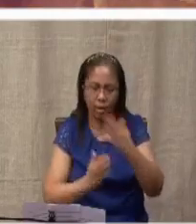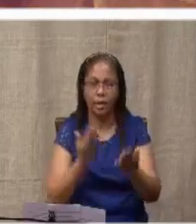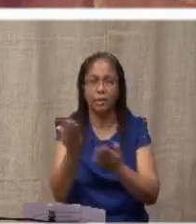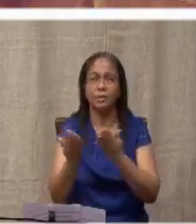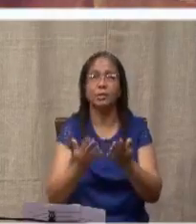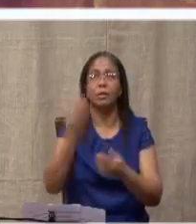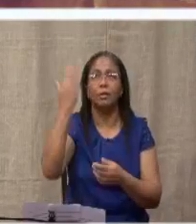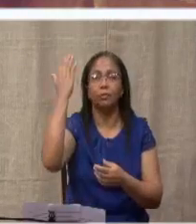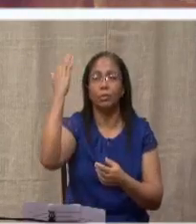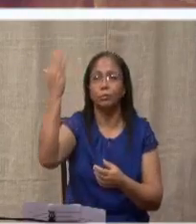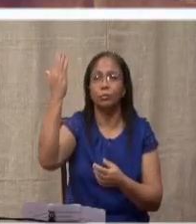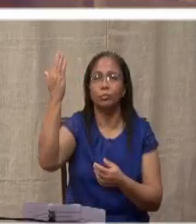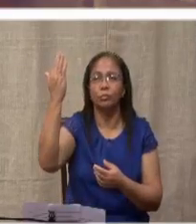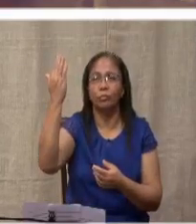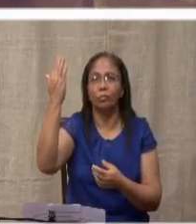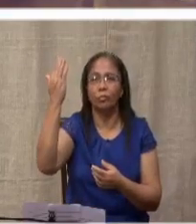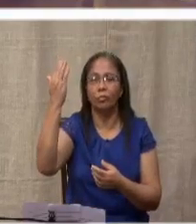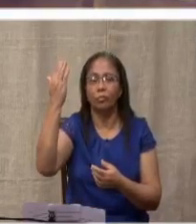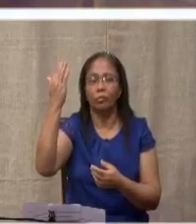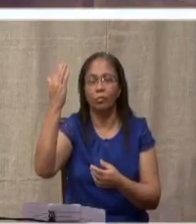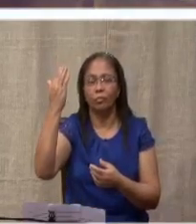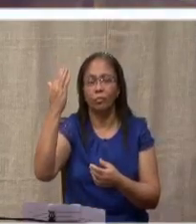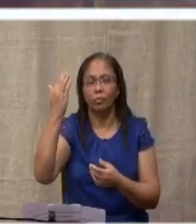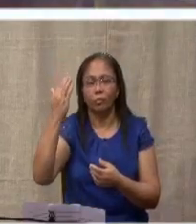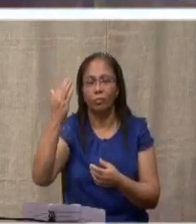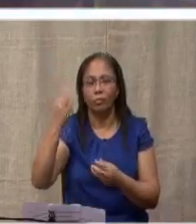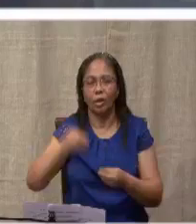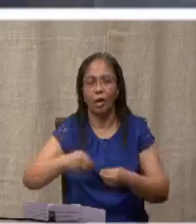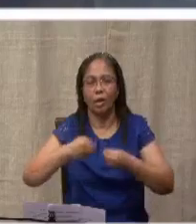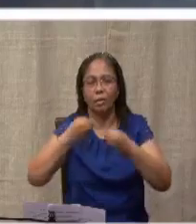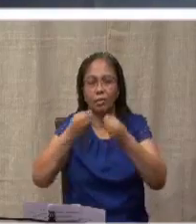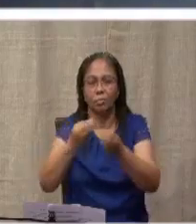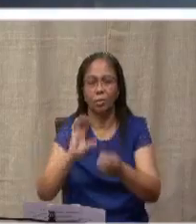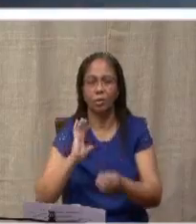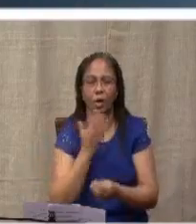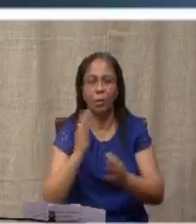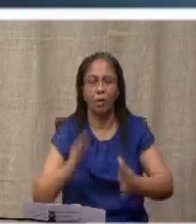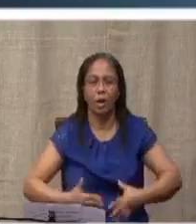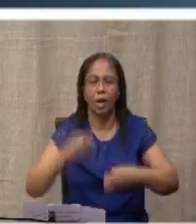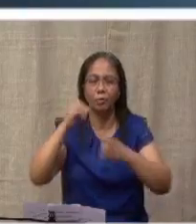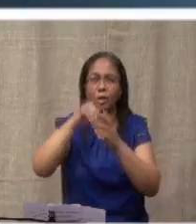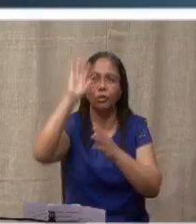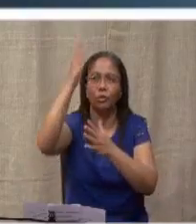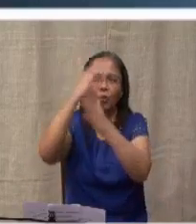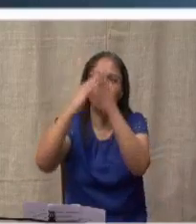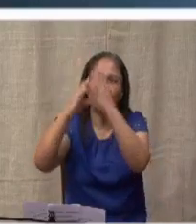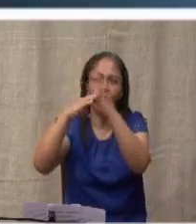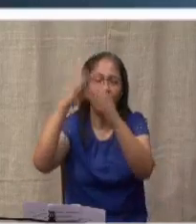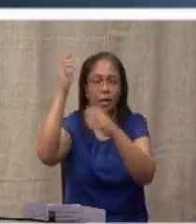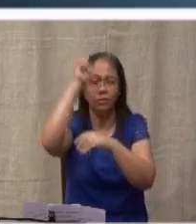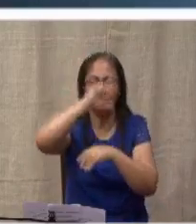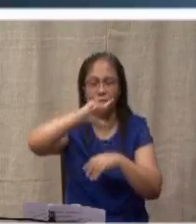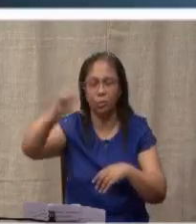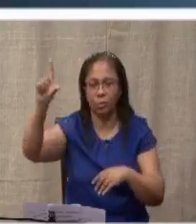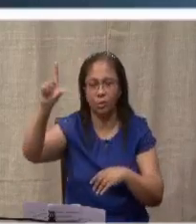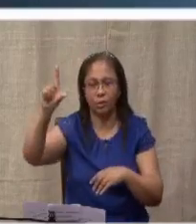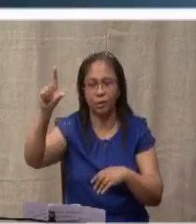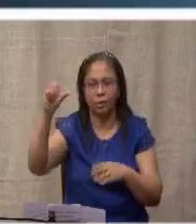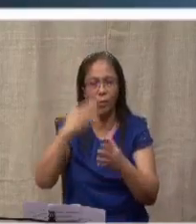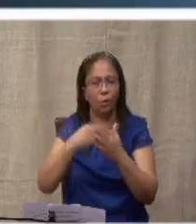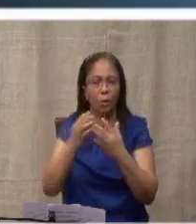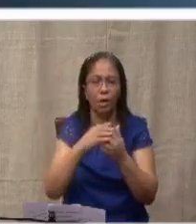you and put our whole life in the disposition of your hands and your life and your desire